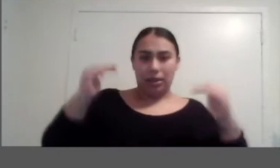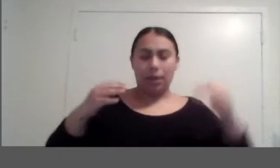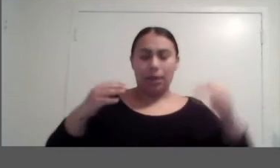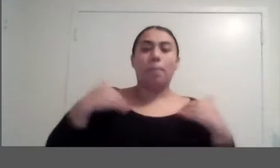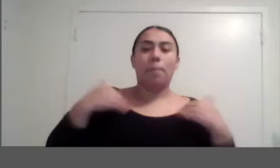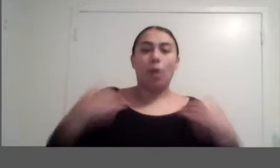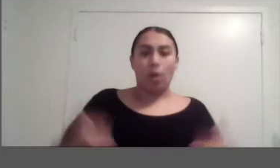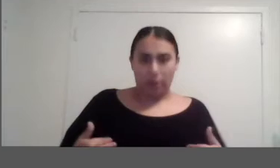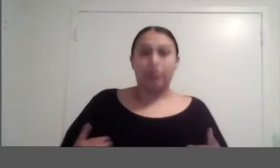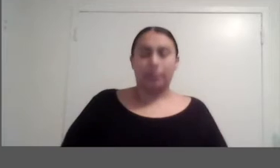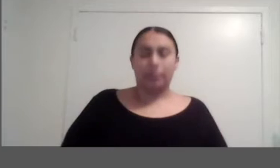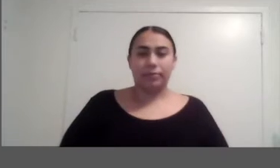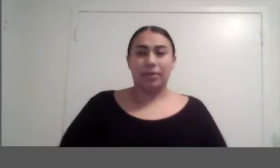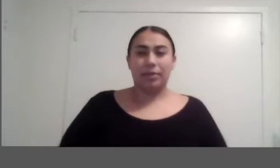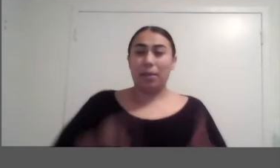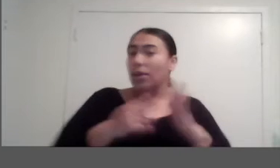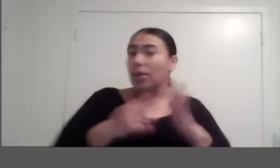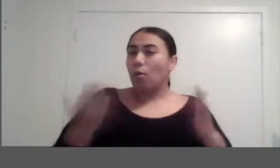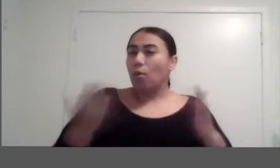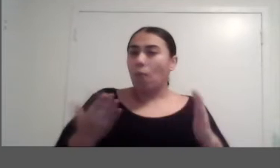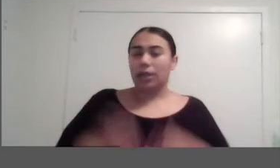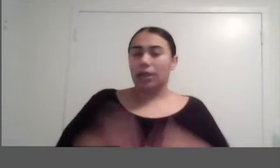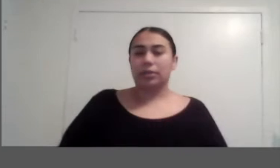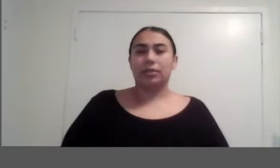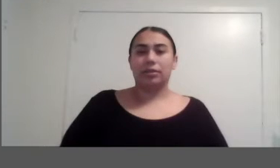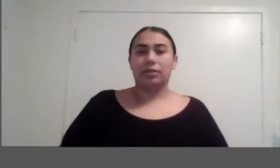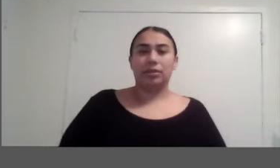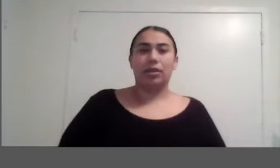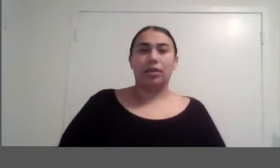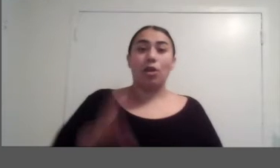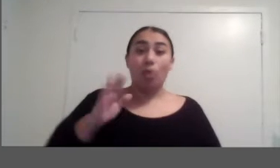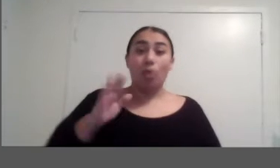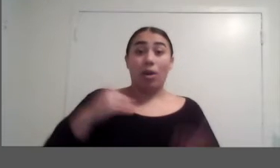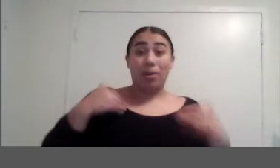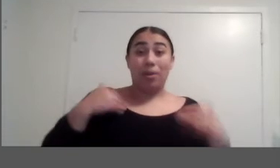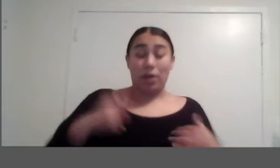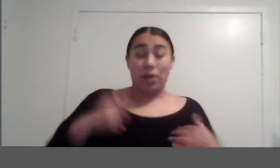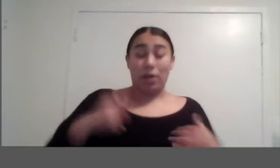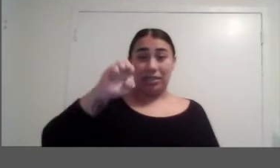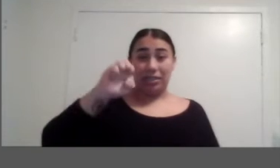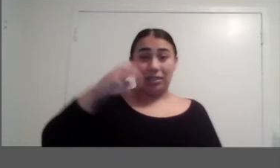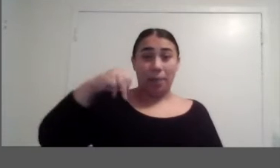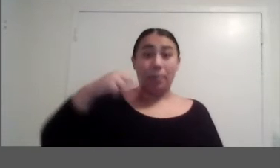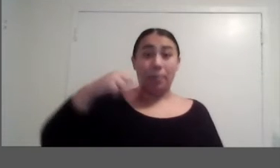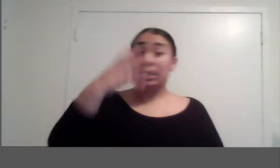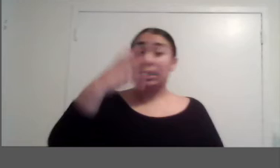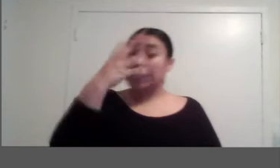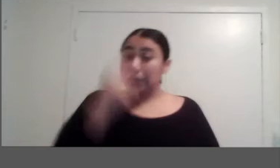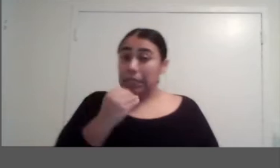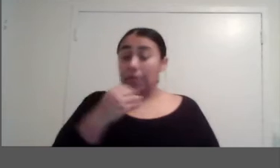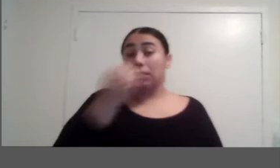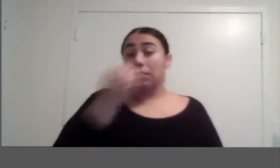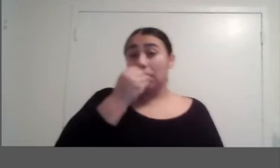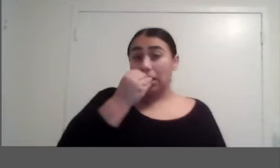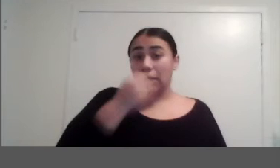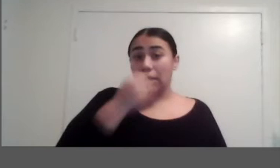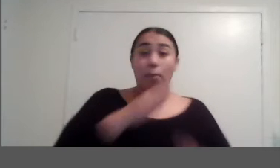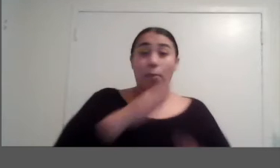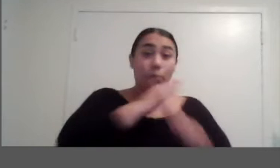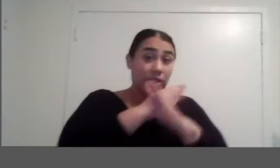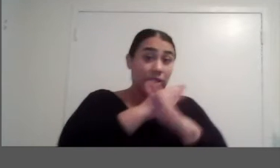homeostasis, balance in our body. A review of this system has said that it helps us relax,